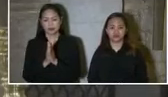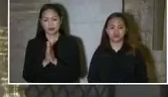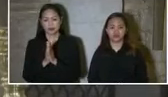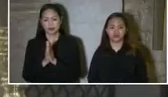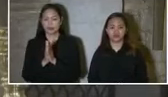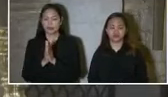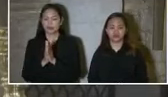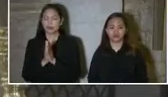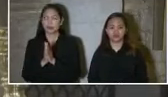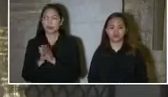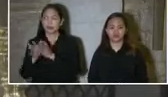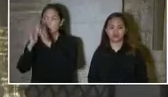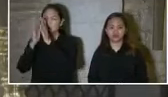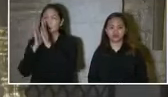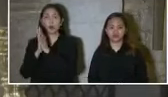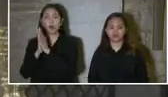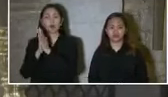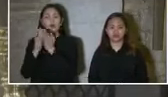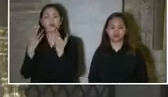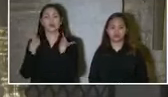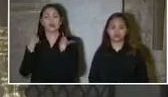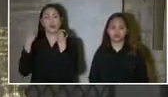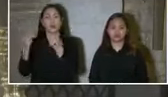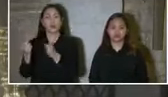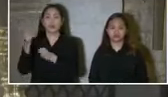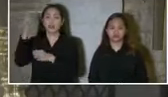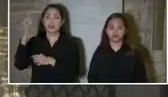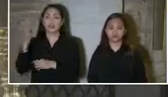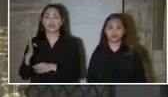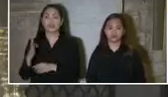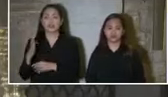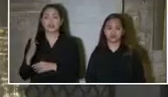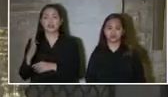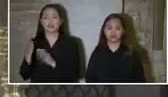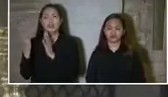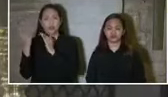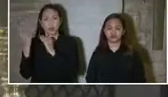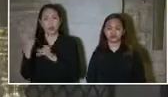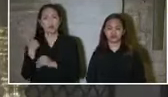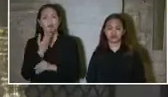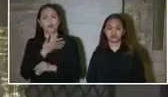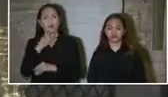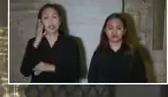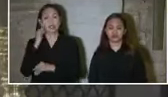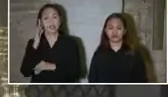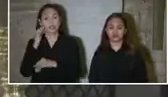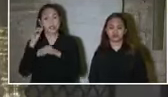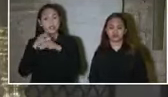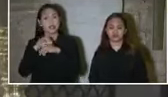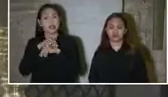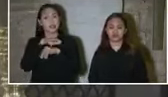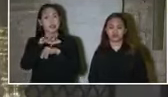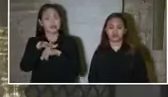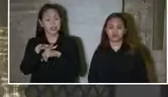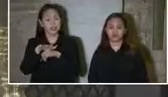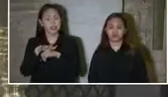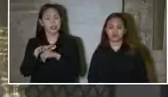Grant, we pray, Almighty God, that we may experience the effects of the